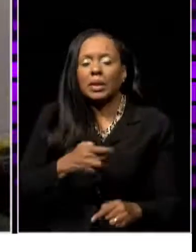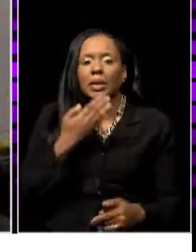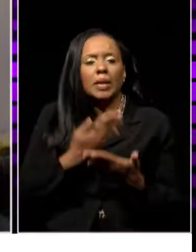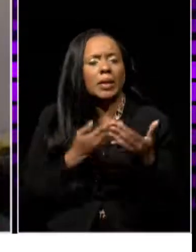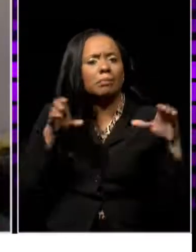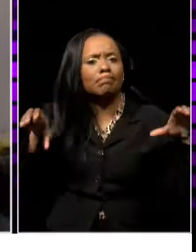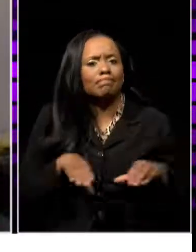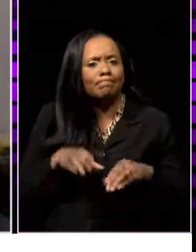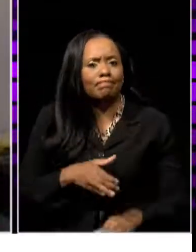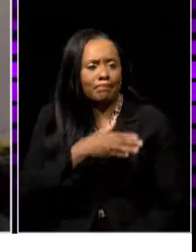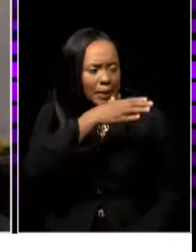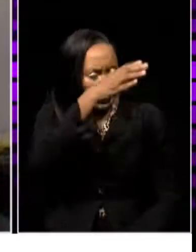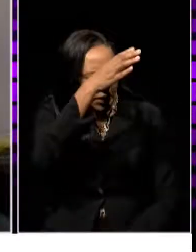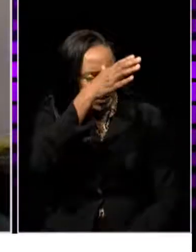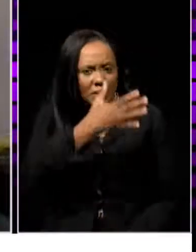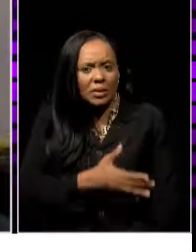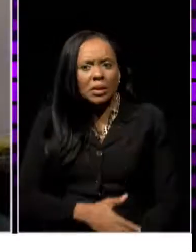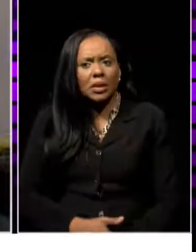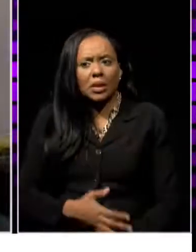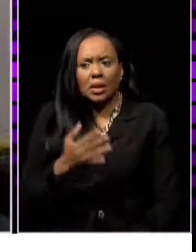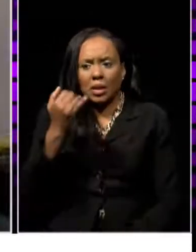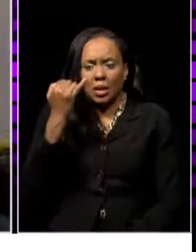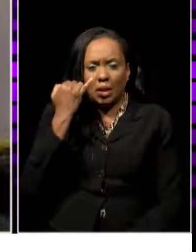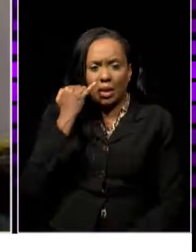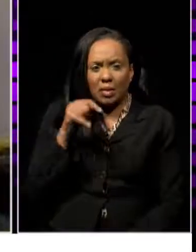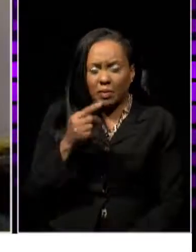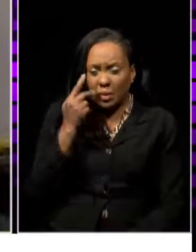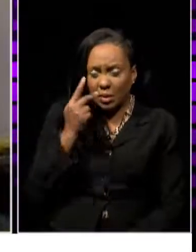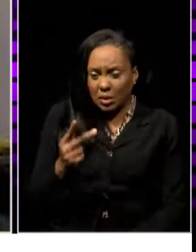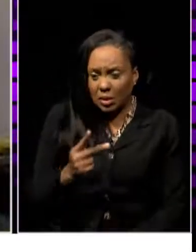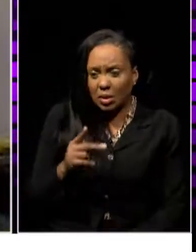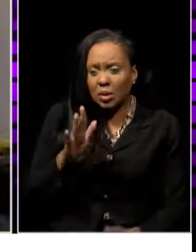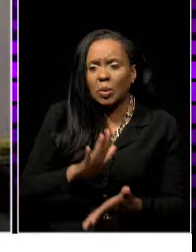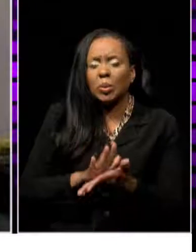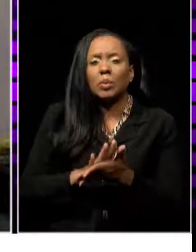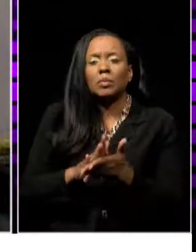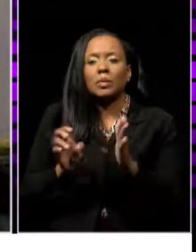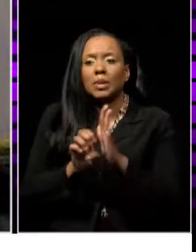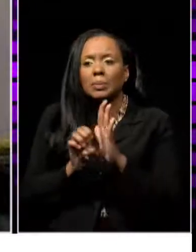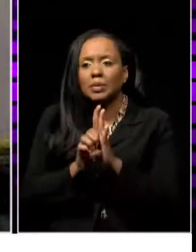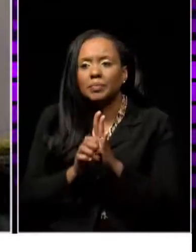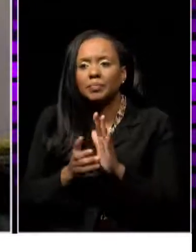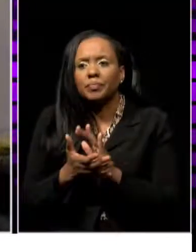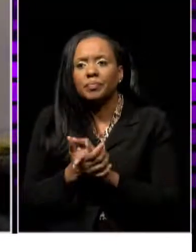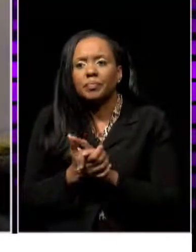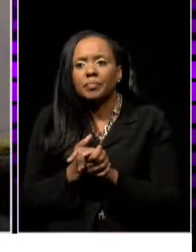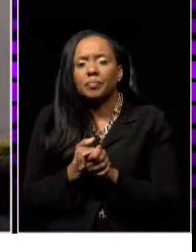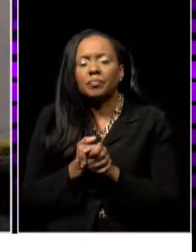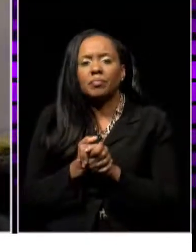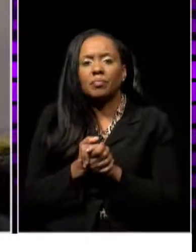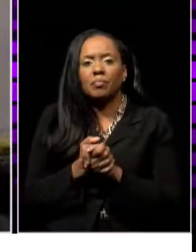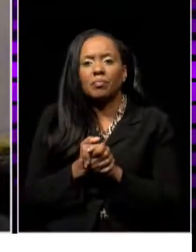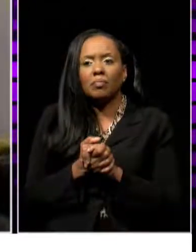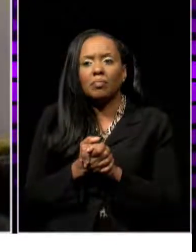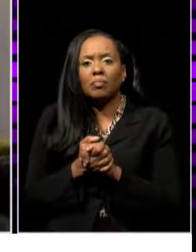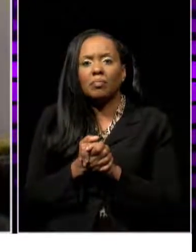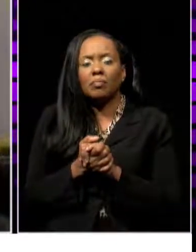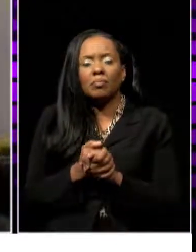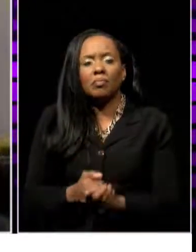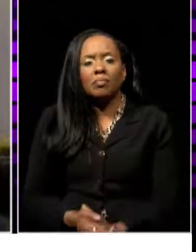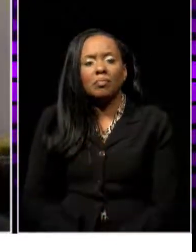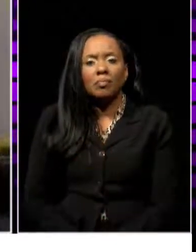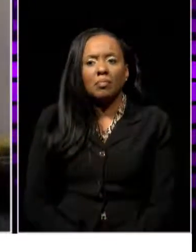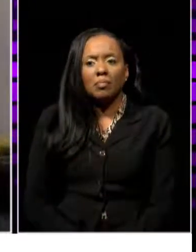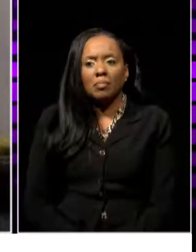even informally examine those schools that that when we look at those fated judge that